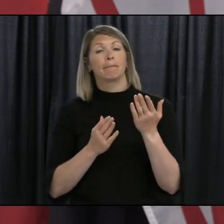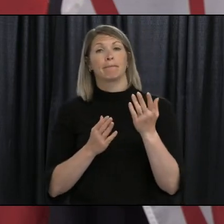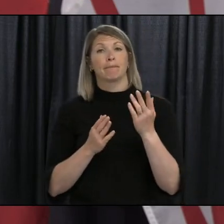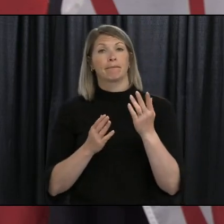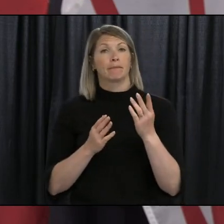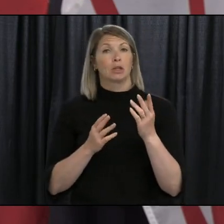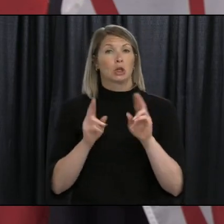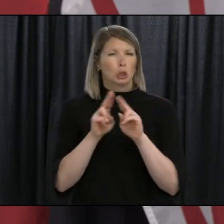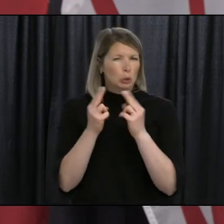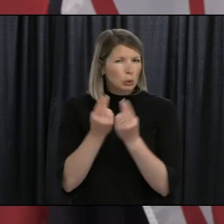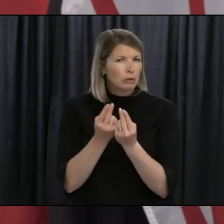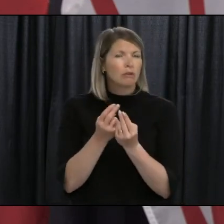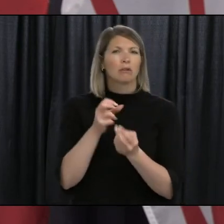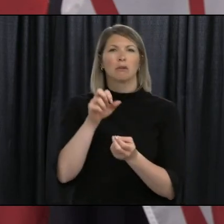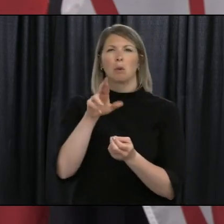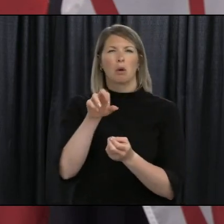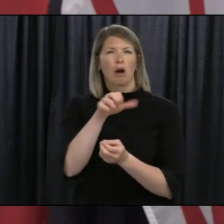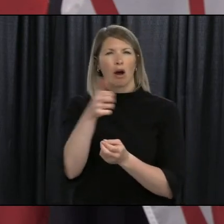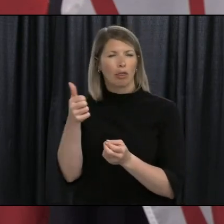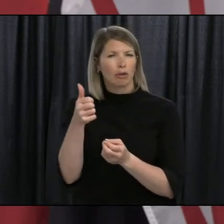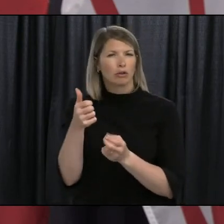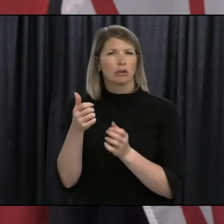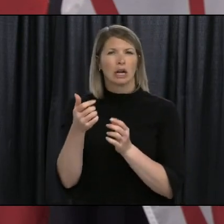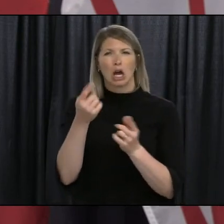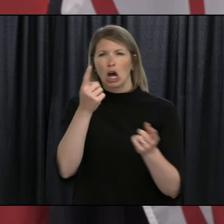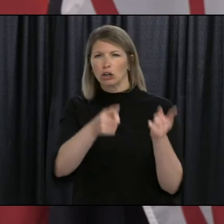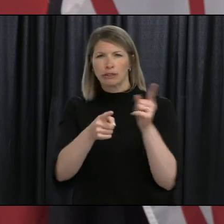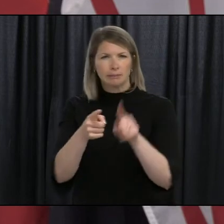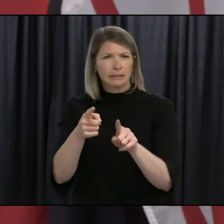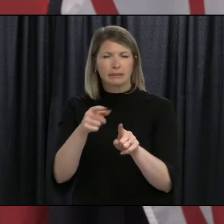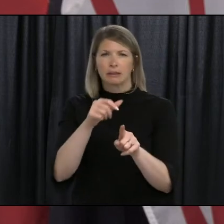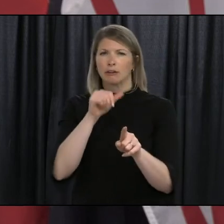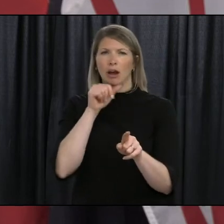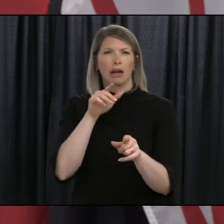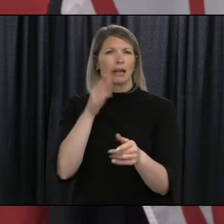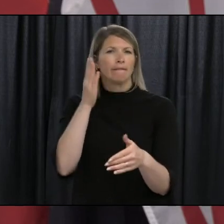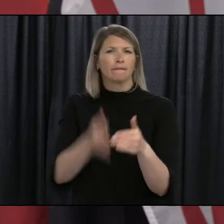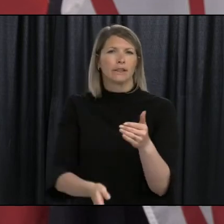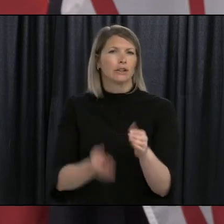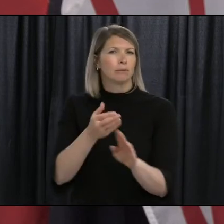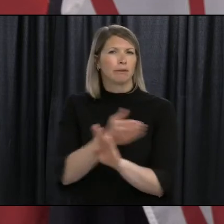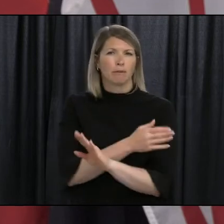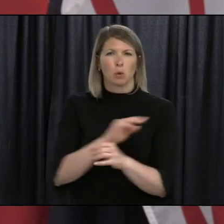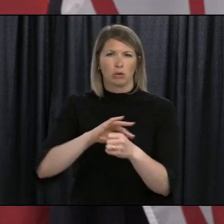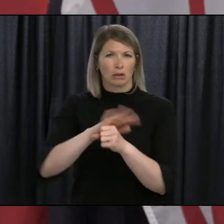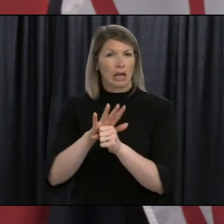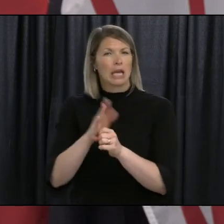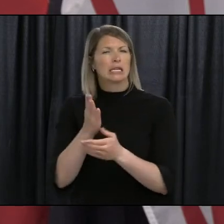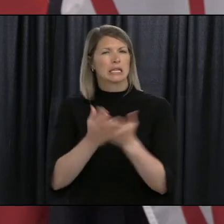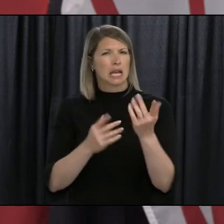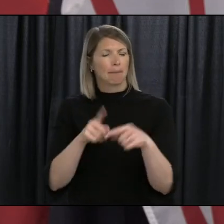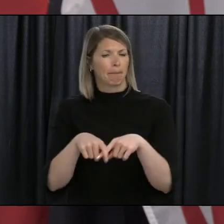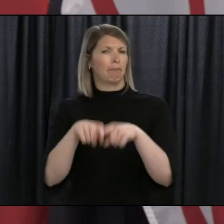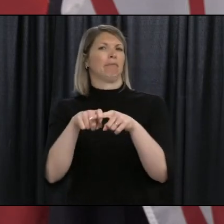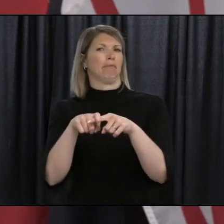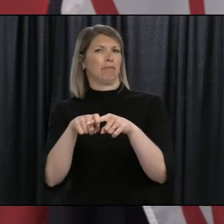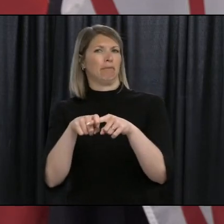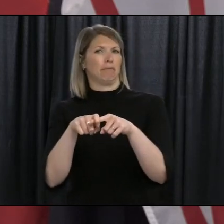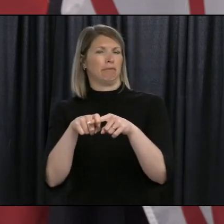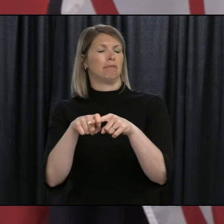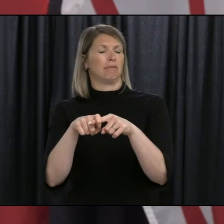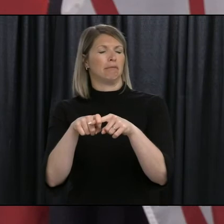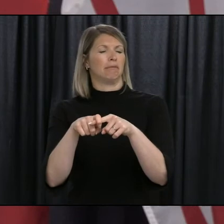we are not proceeding with the extension, the 2-year extension. It's not our intention to proceed with that with other public sector